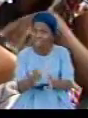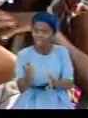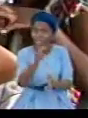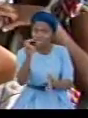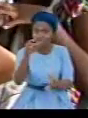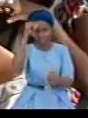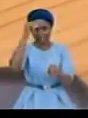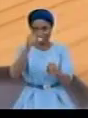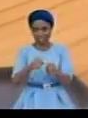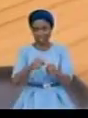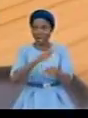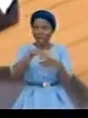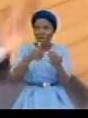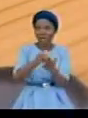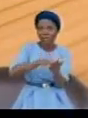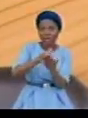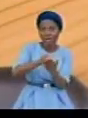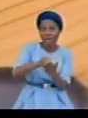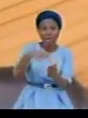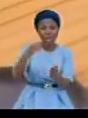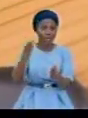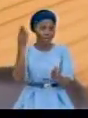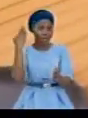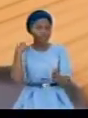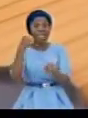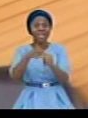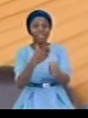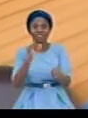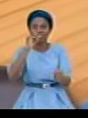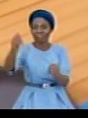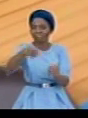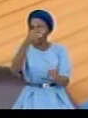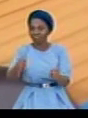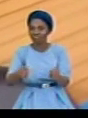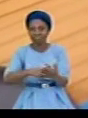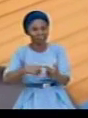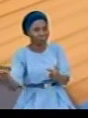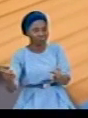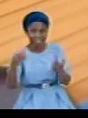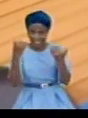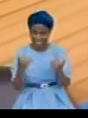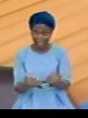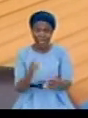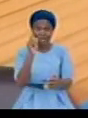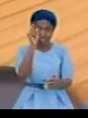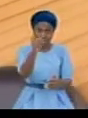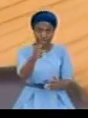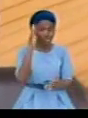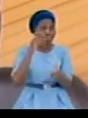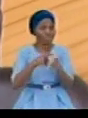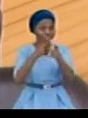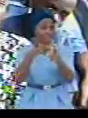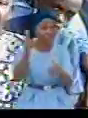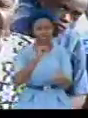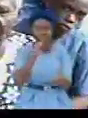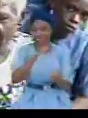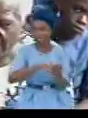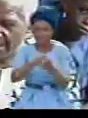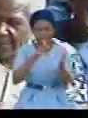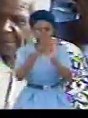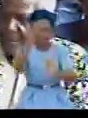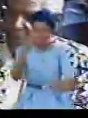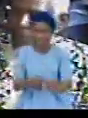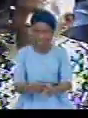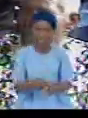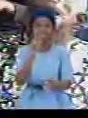past, all the failure of the past, everything is cancelled. Now you will run and you will not be weary. And